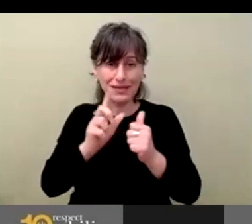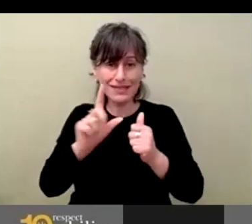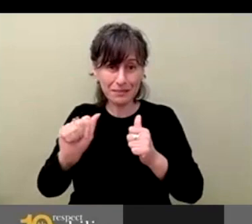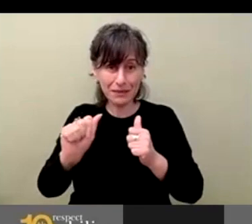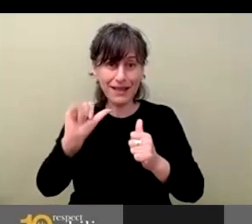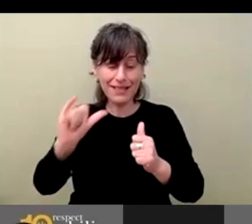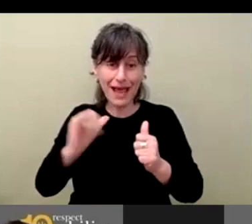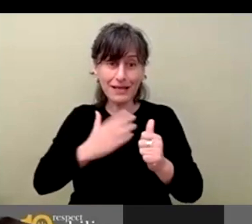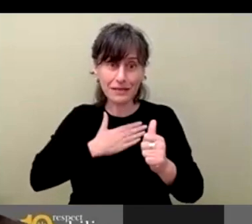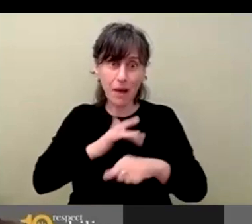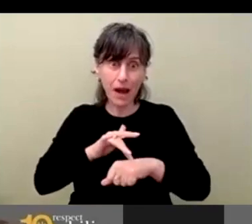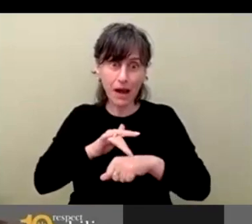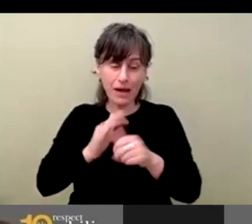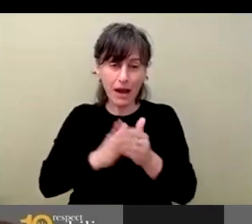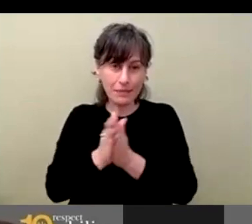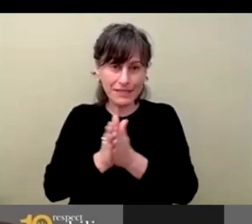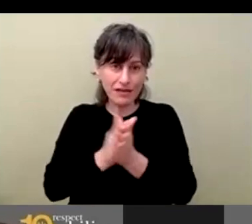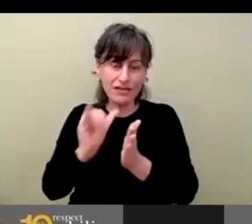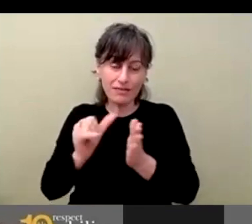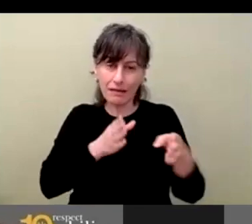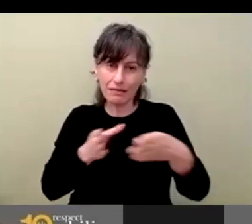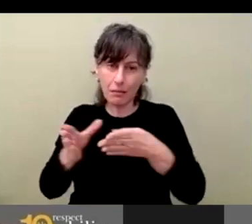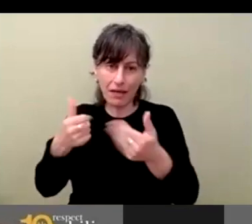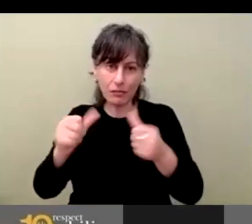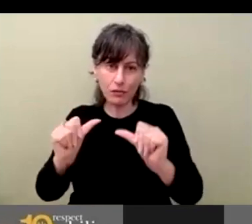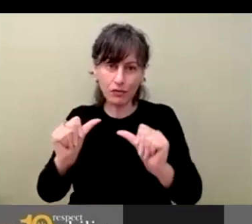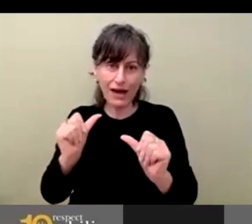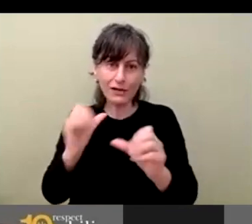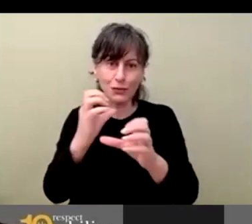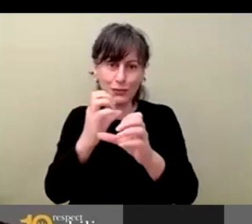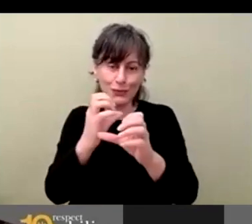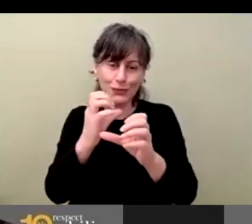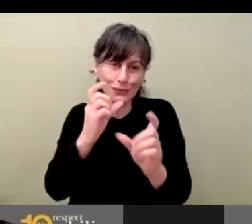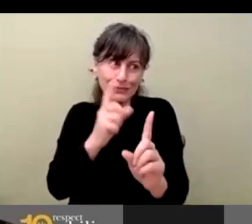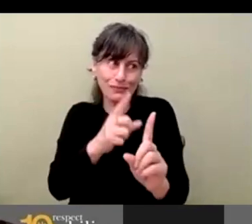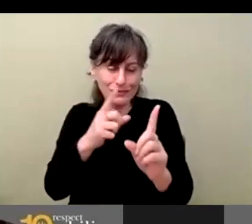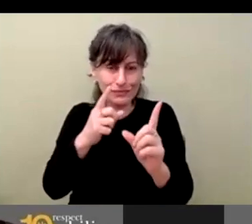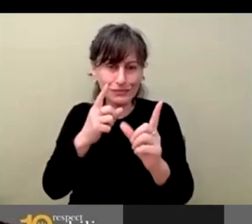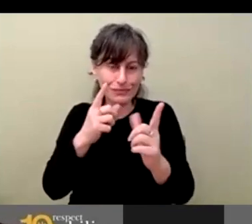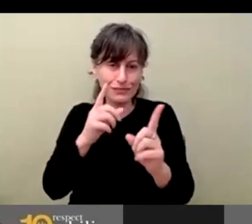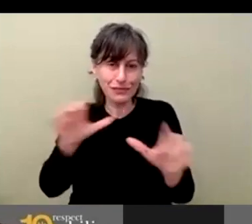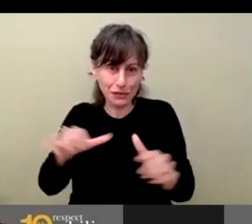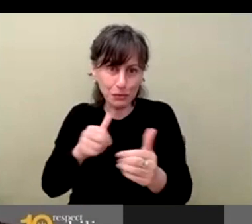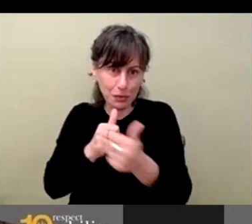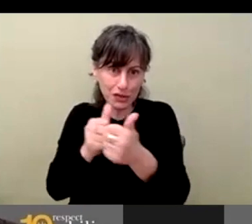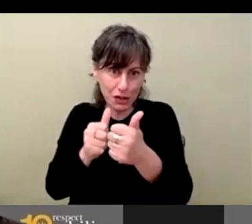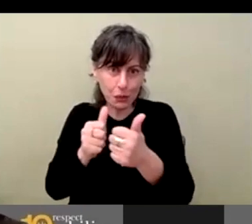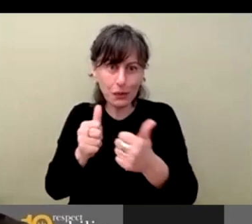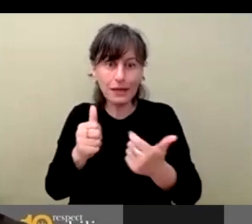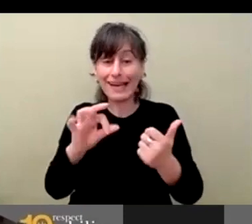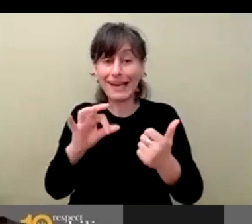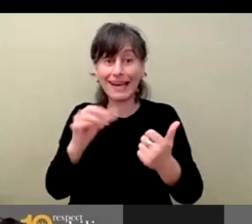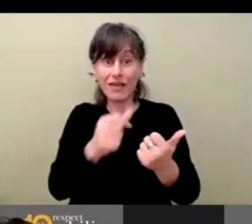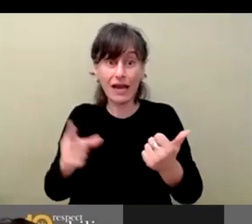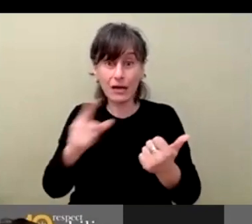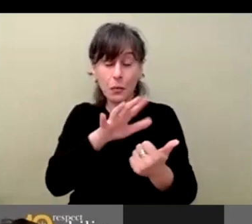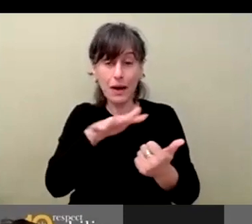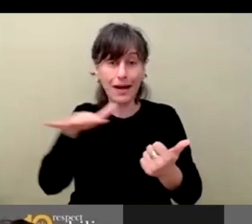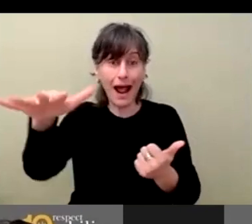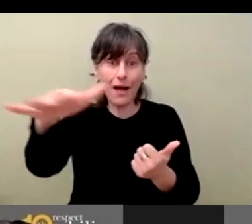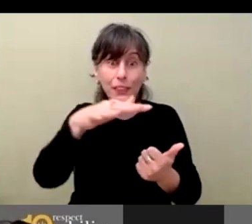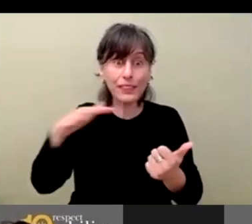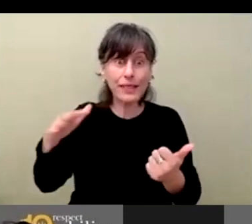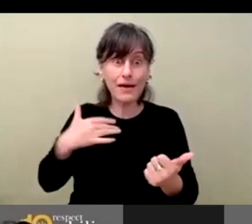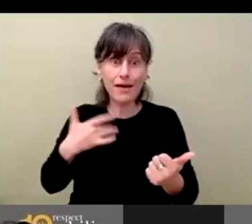likely going to be the path I'm trying to take. Got it. If anybody out there has any connections